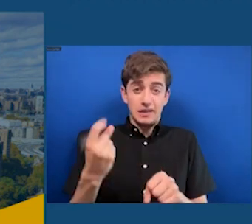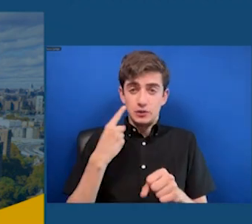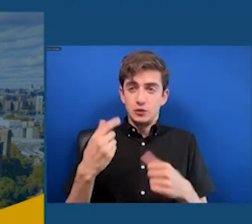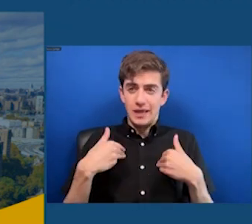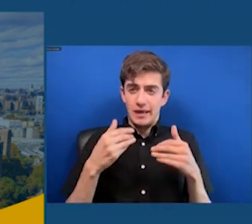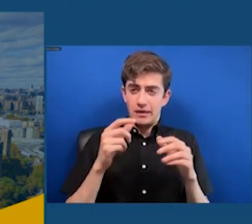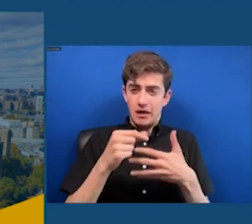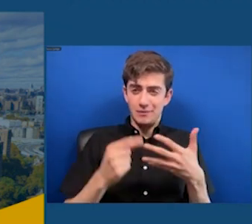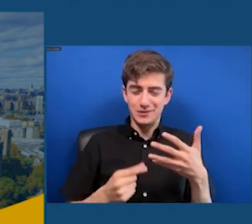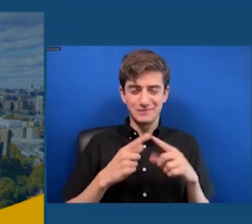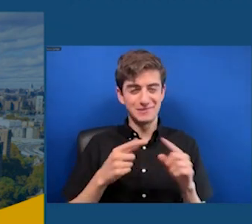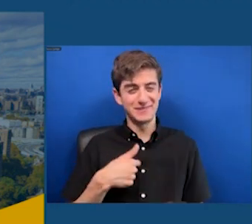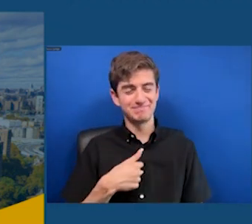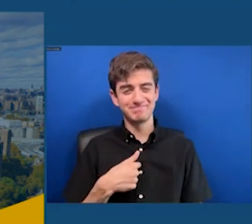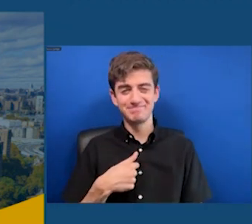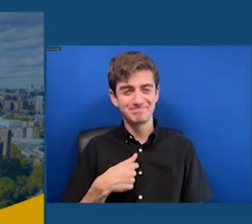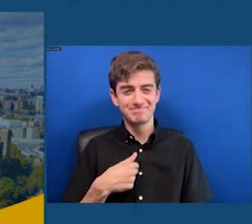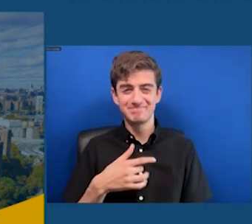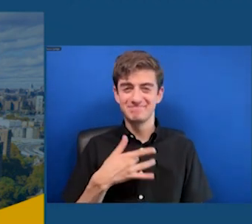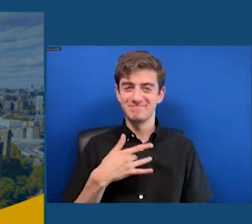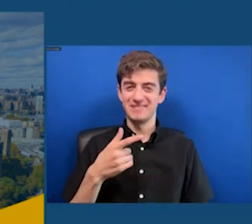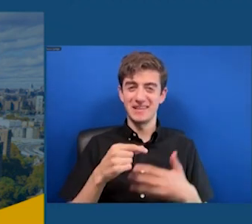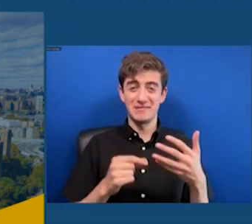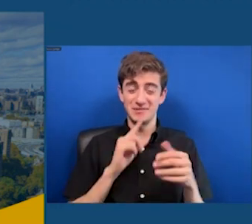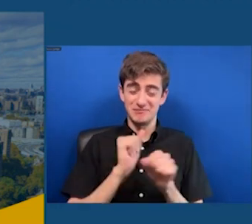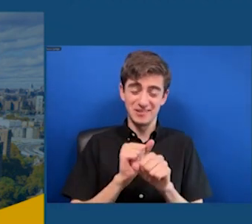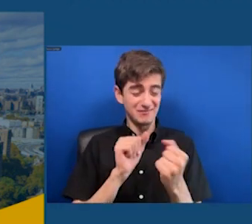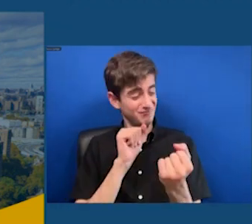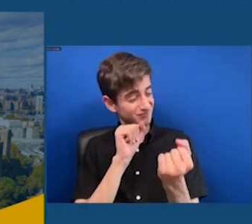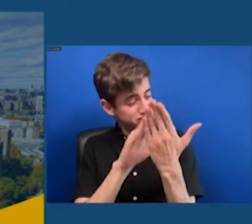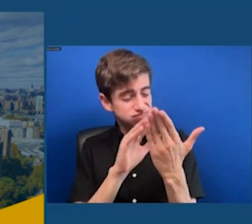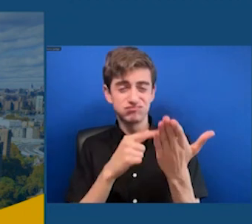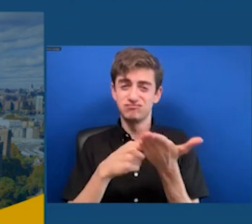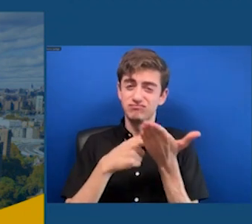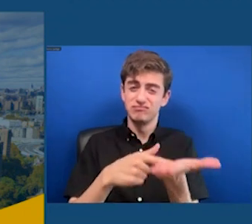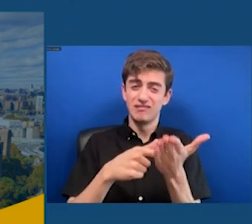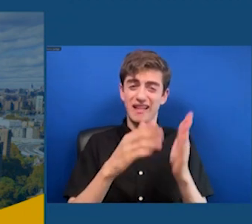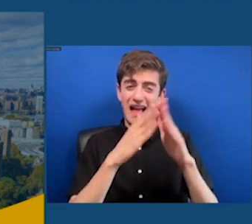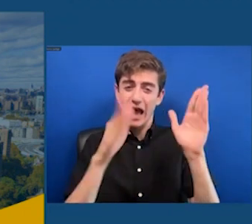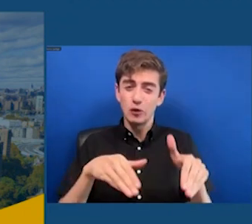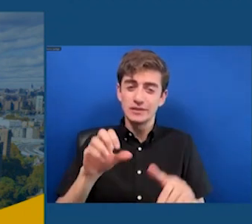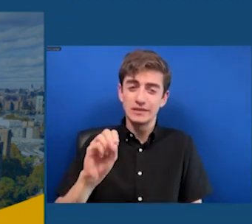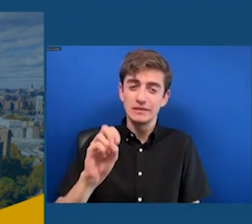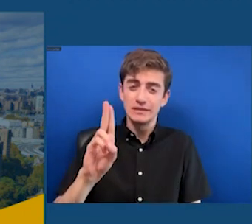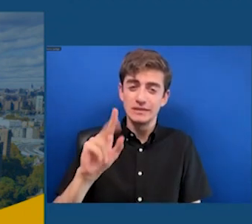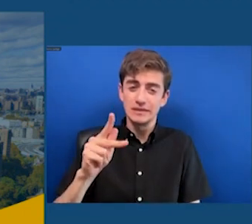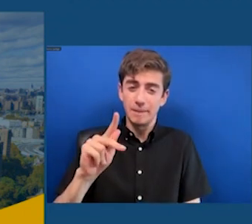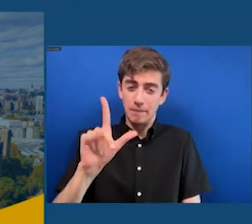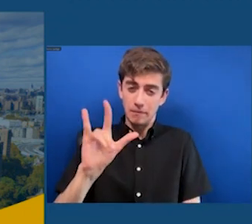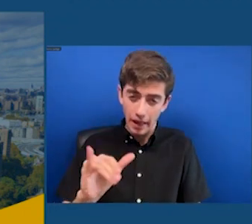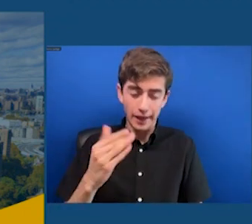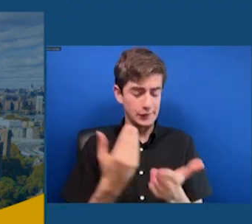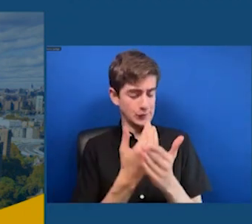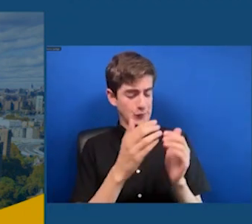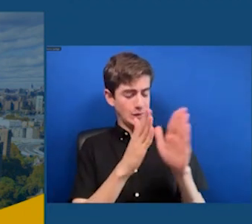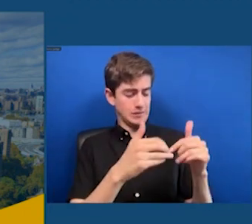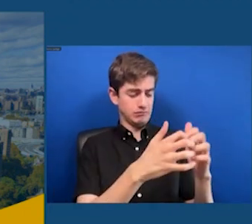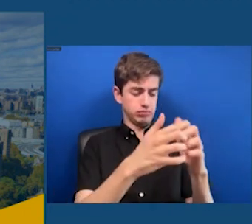meaningfully address the housing supply. And that's why when the legislative session came to a